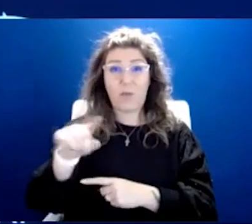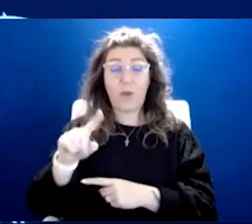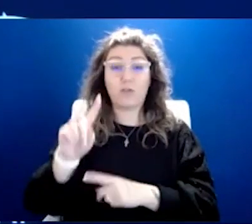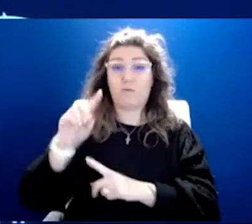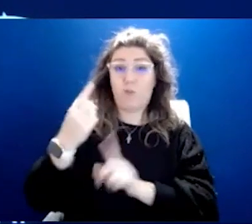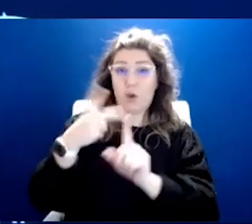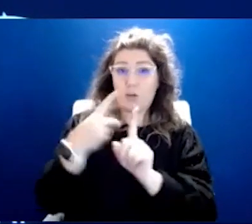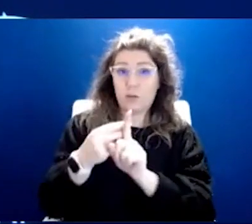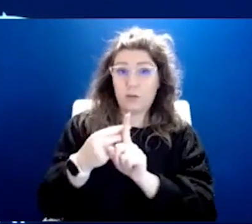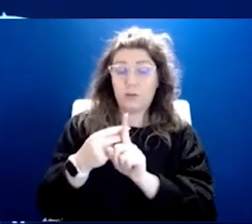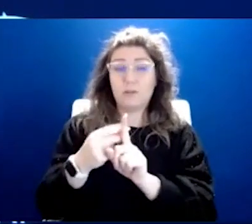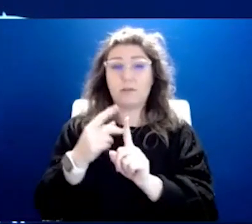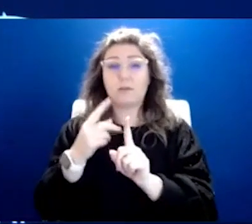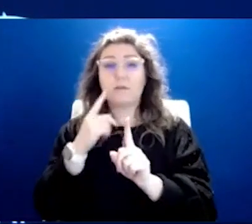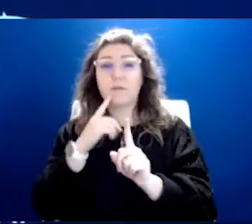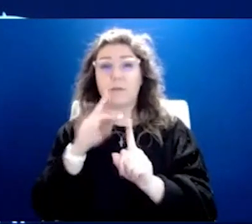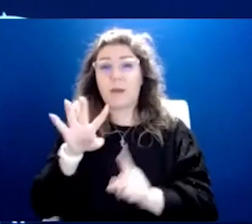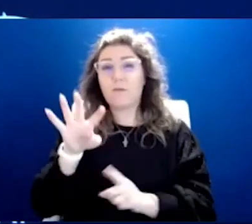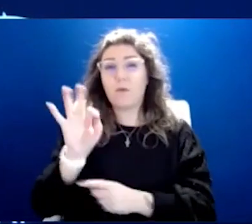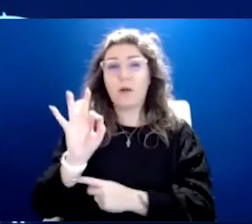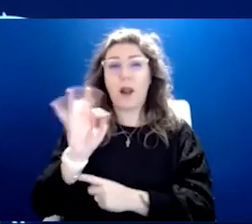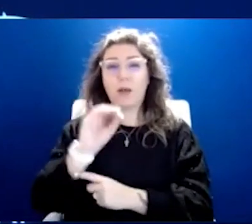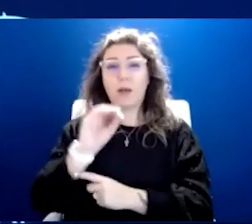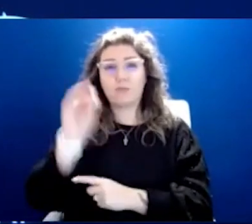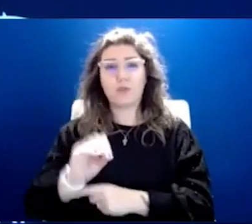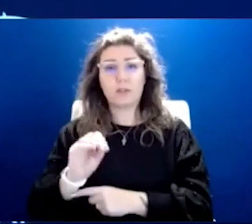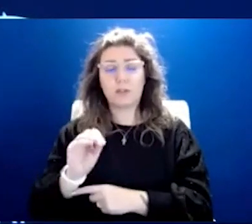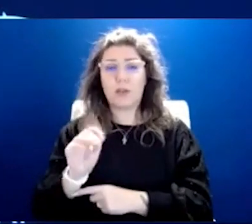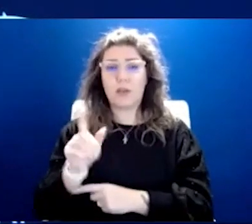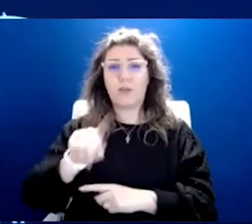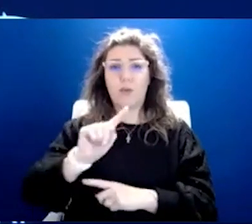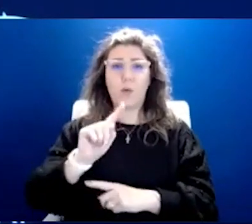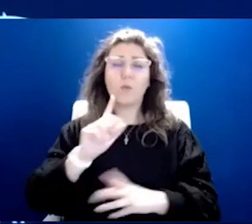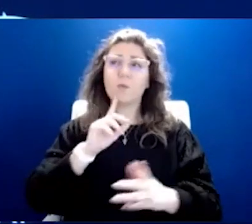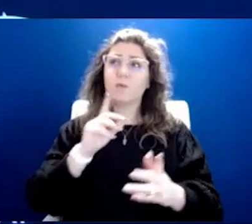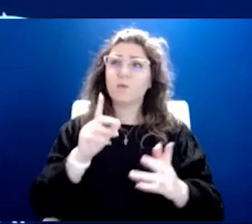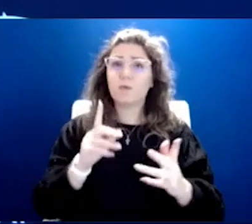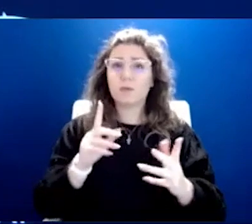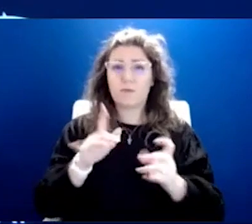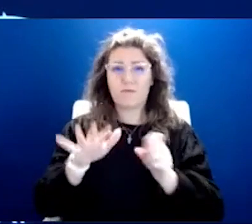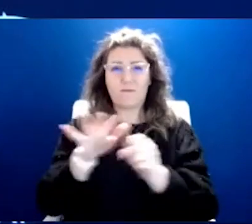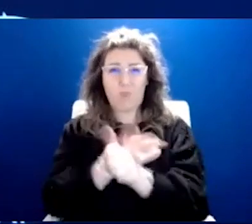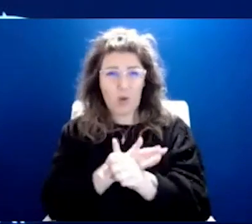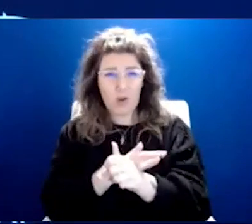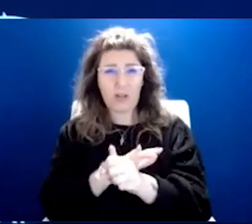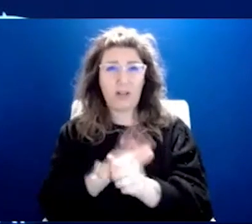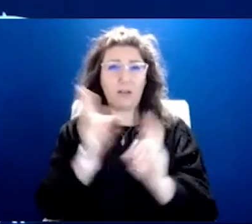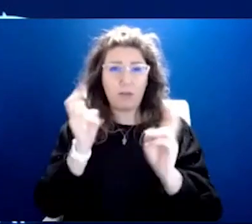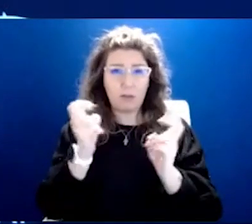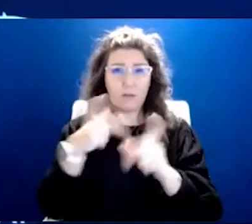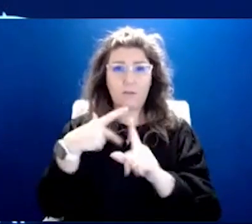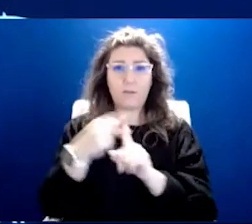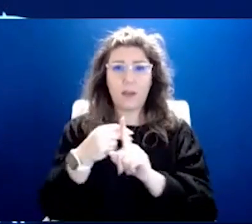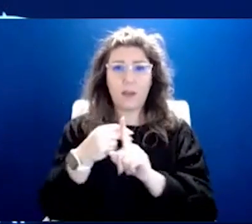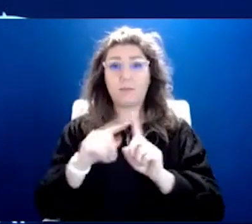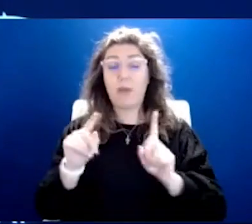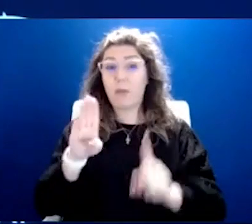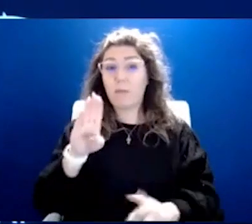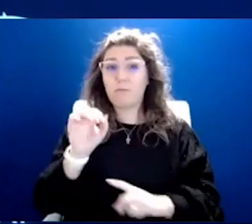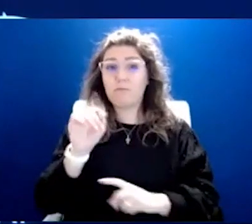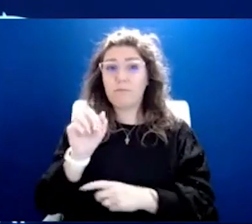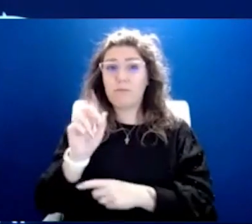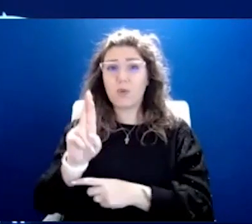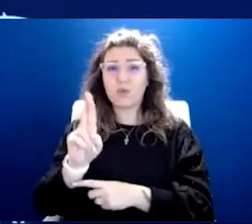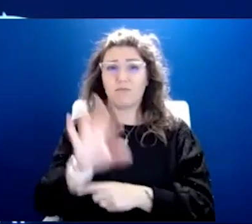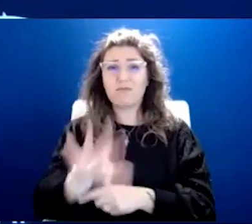vaccine, about 49% of those that have been what we considered fully vaccinated. But for boosters, we're only at